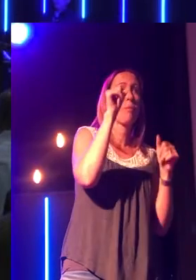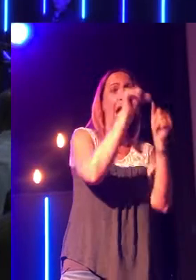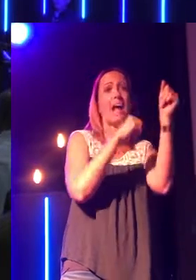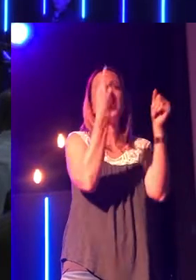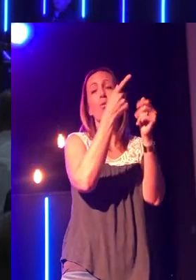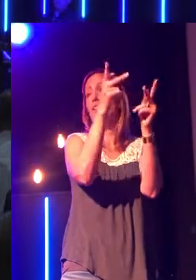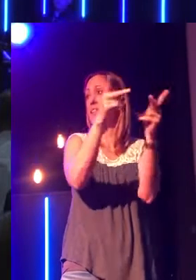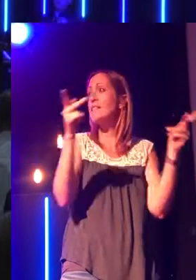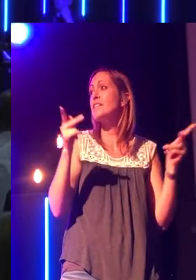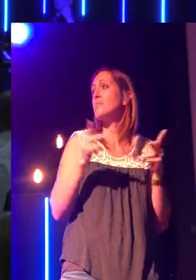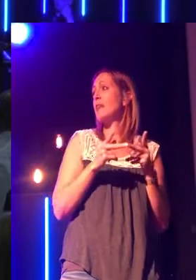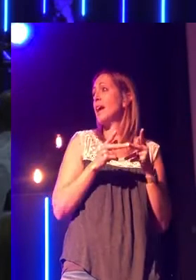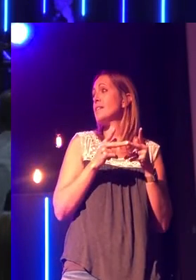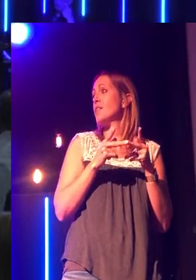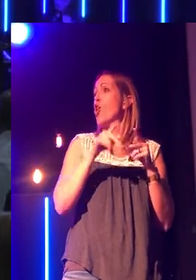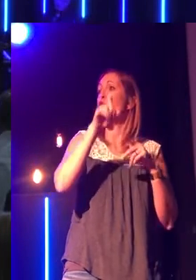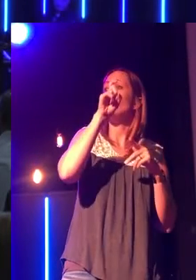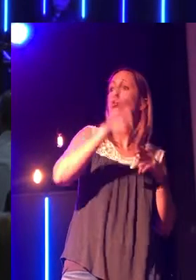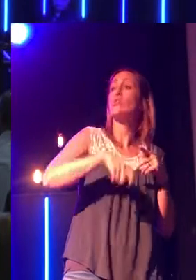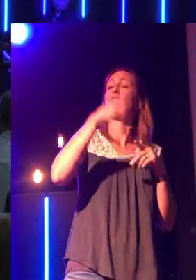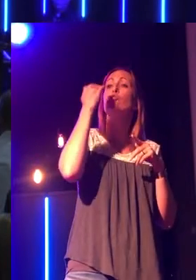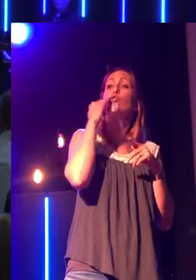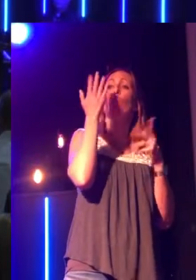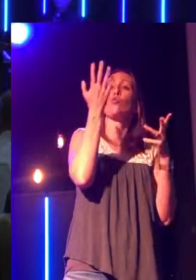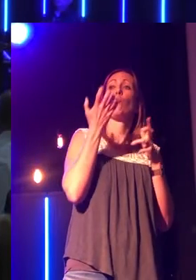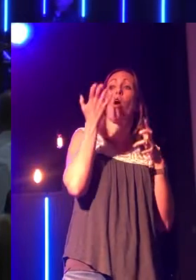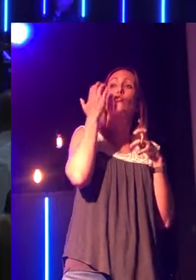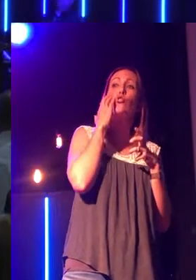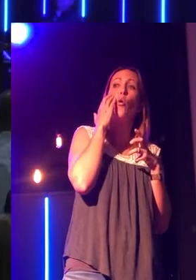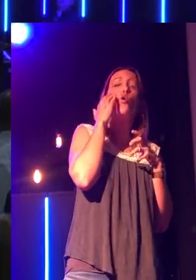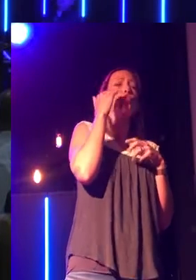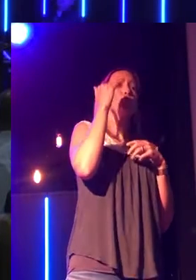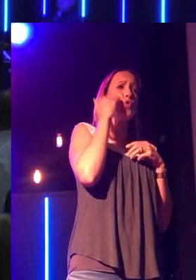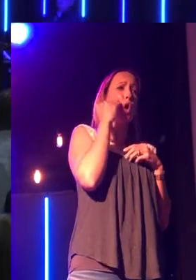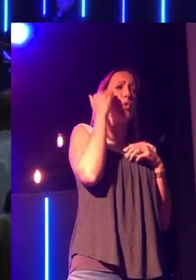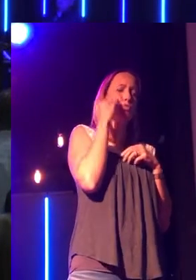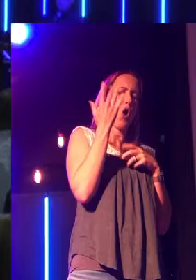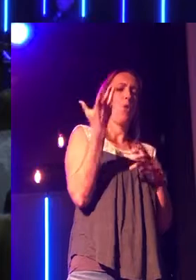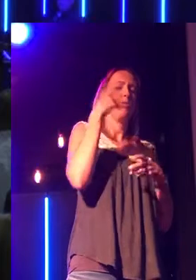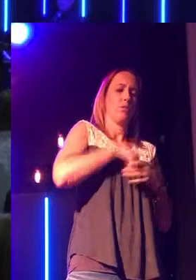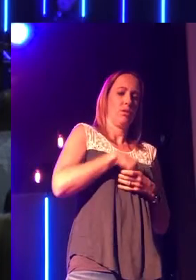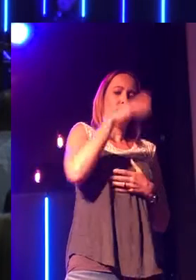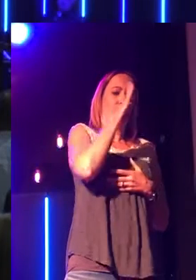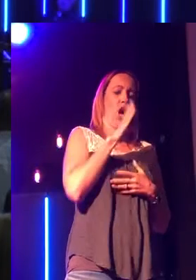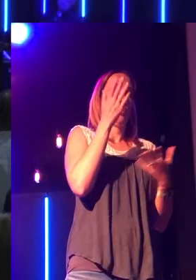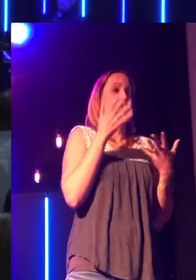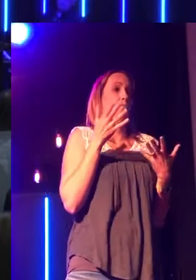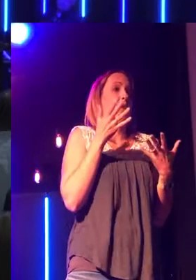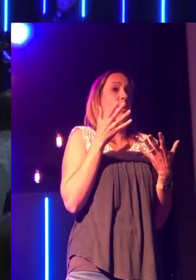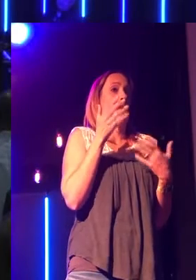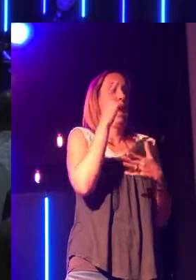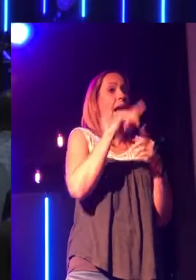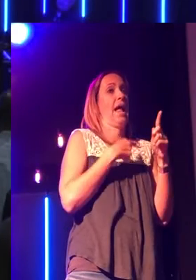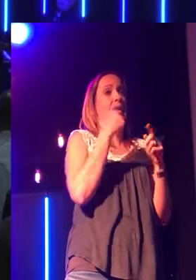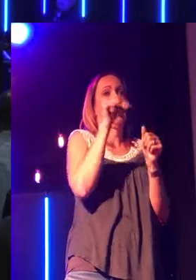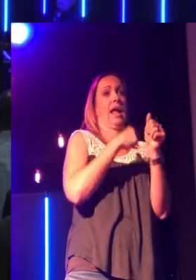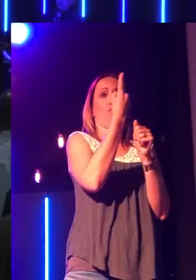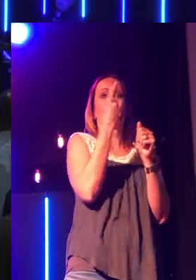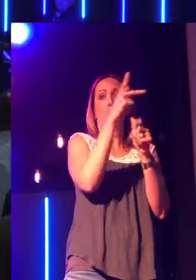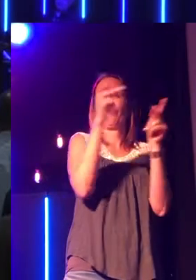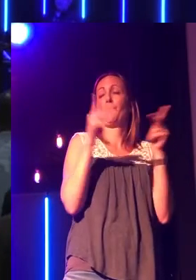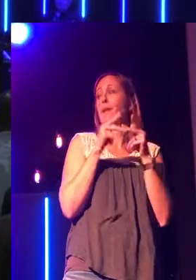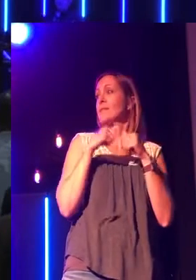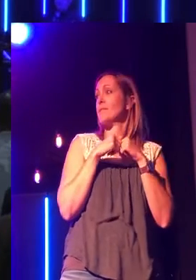anybody in here this morning you need to know, you want to know, you know that you need to know God this morning? Is there anybody out